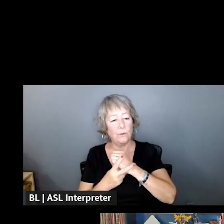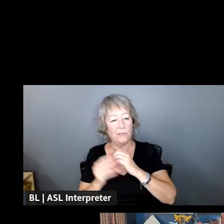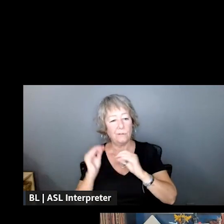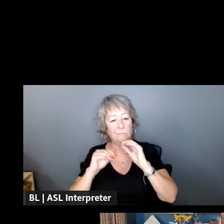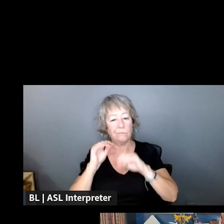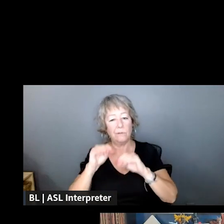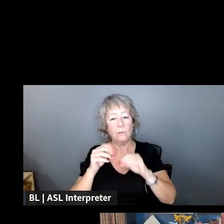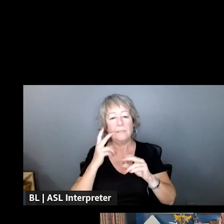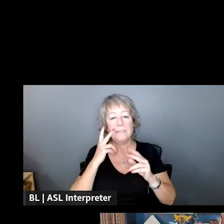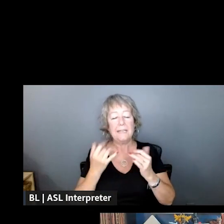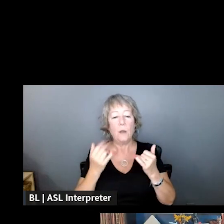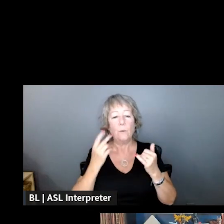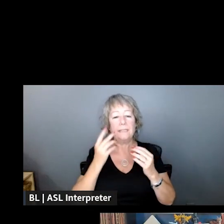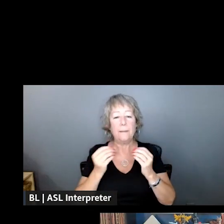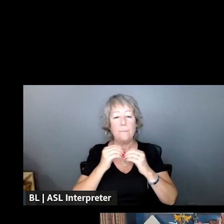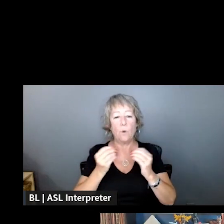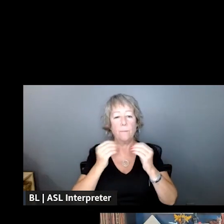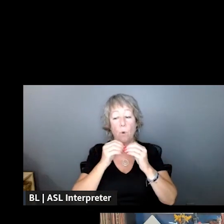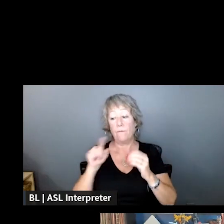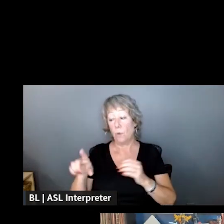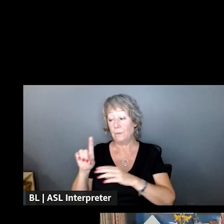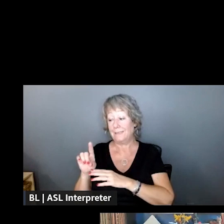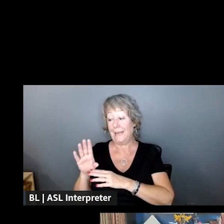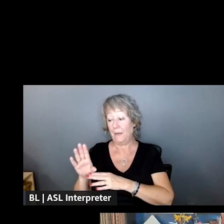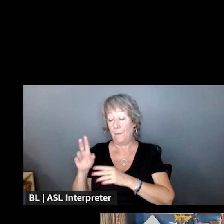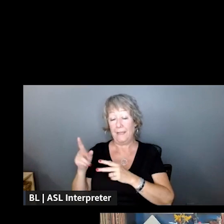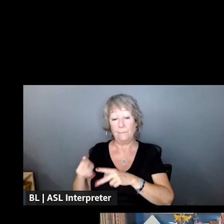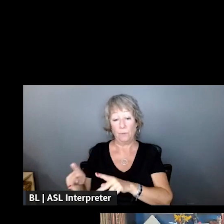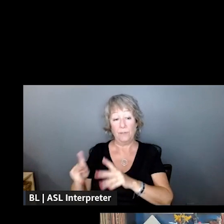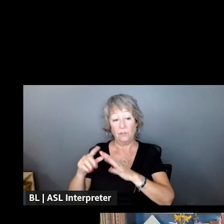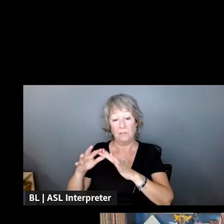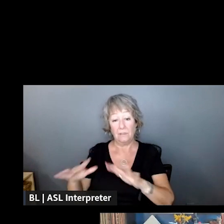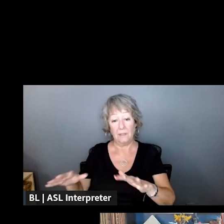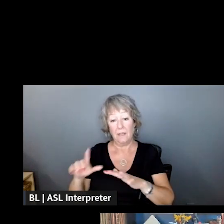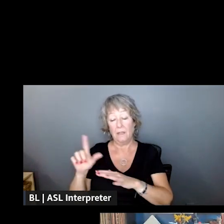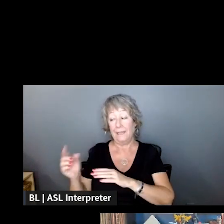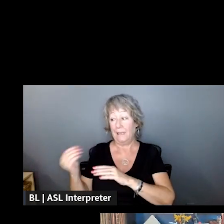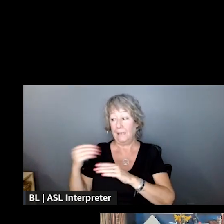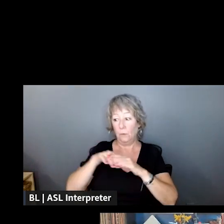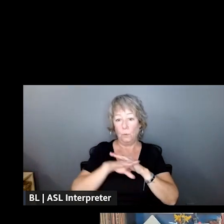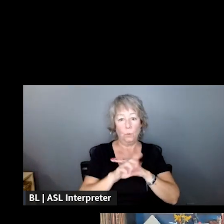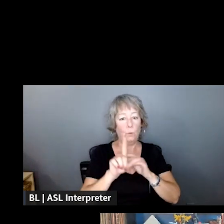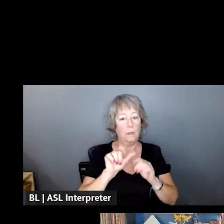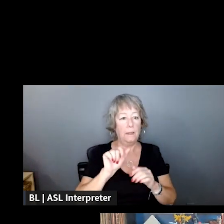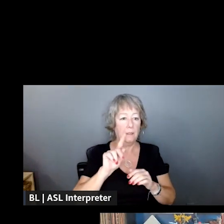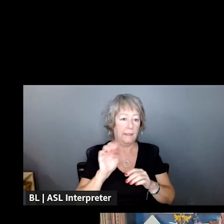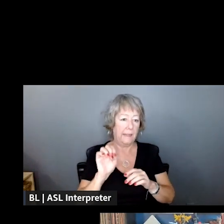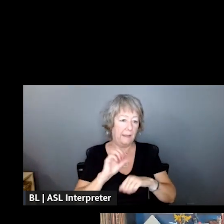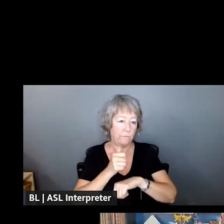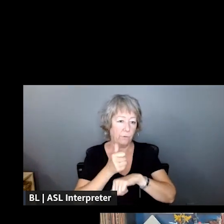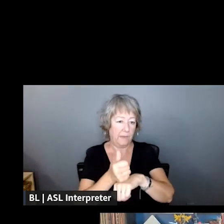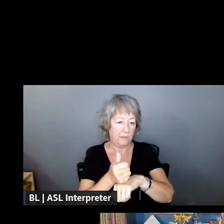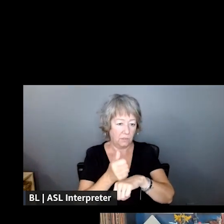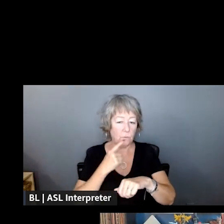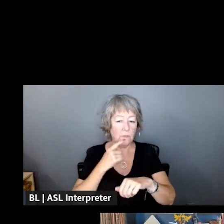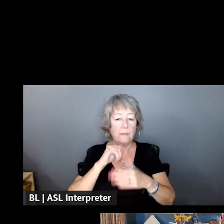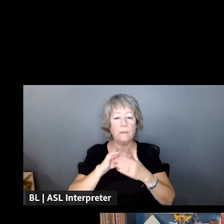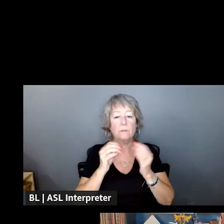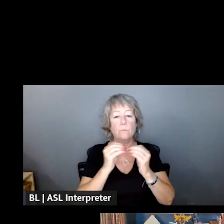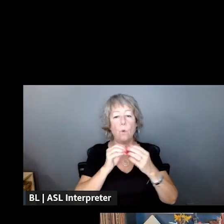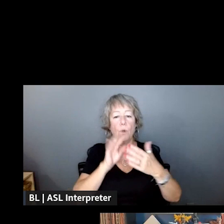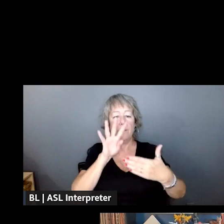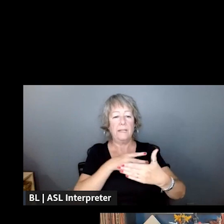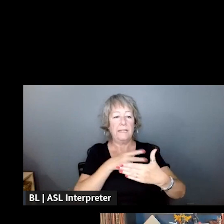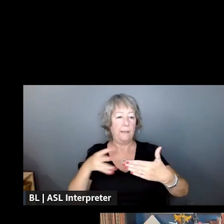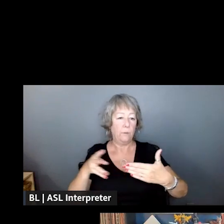bringing more of those database concepts for permissions through Lake Formation, for there's more, the table formats in your